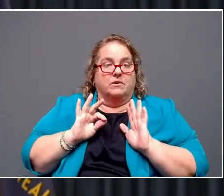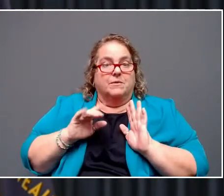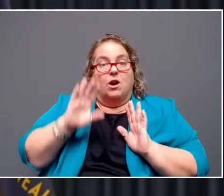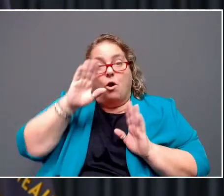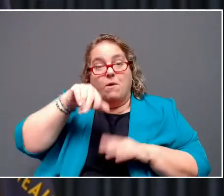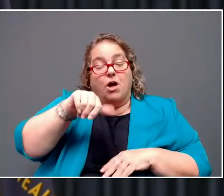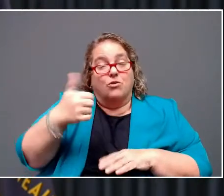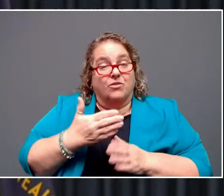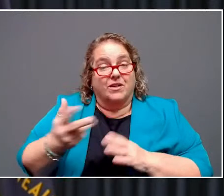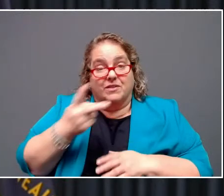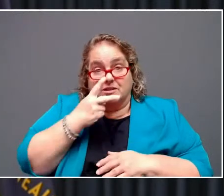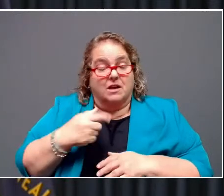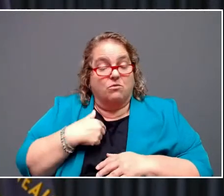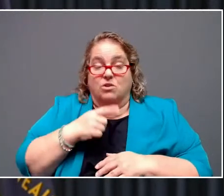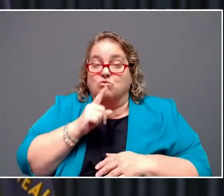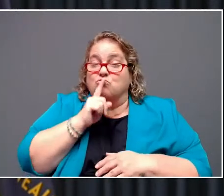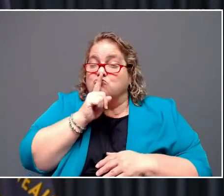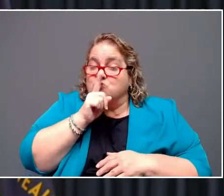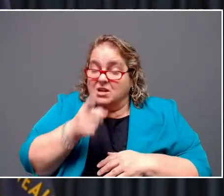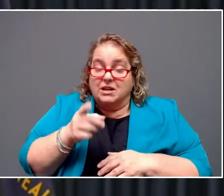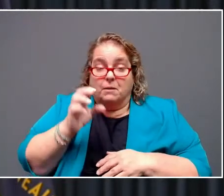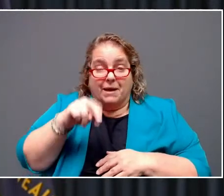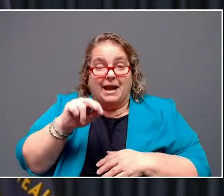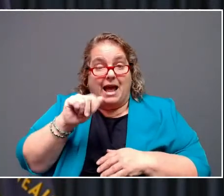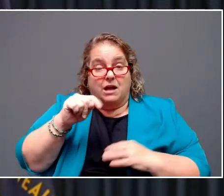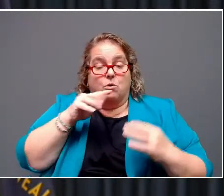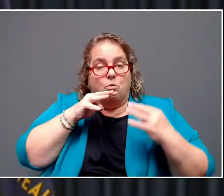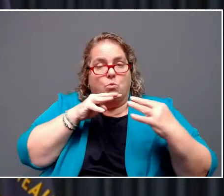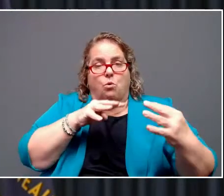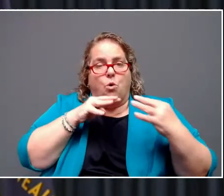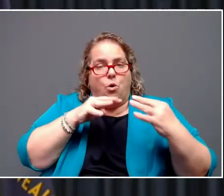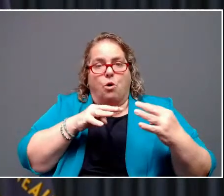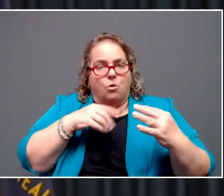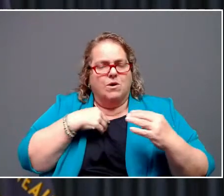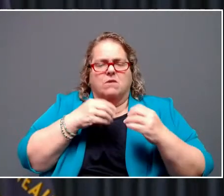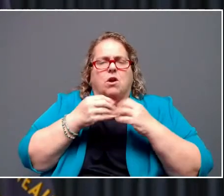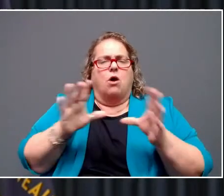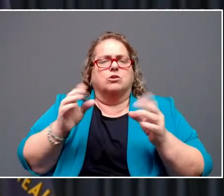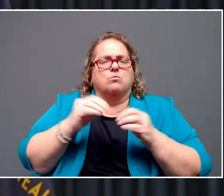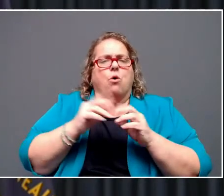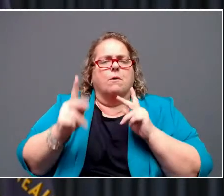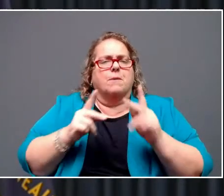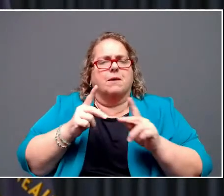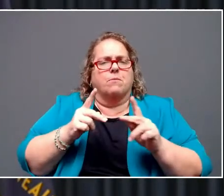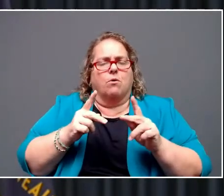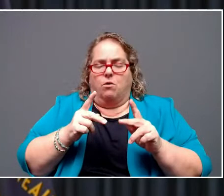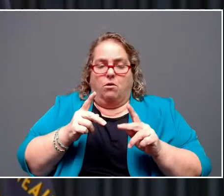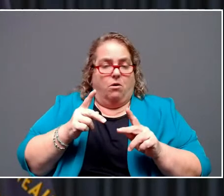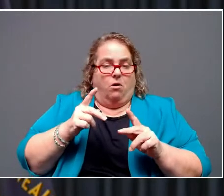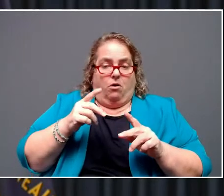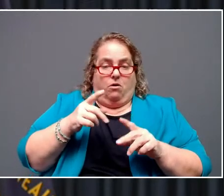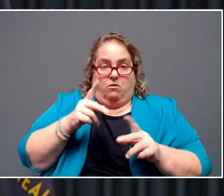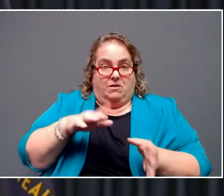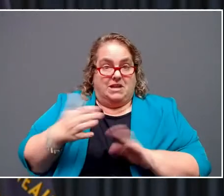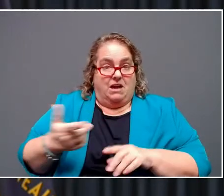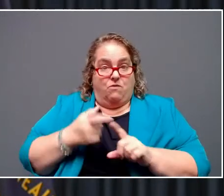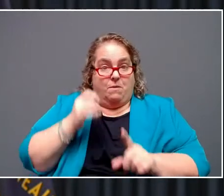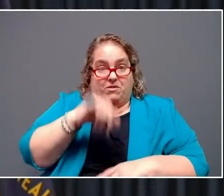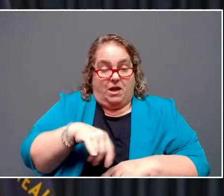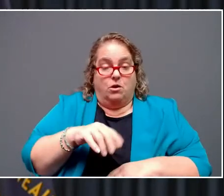war. I mean, we lost more people to this thing than World War I, World War II, and Vietnam put together. Now you might be able to add